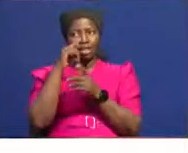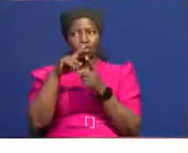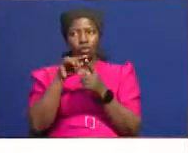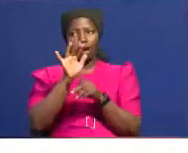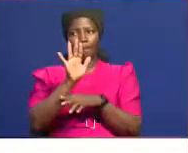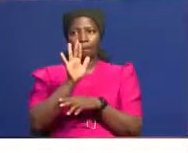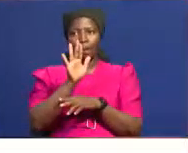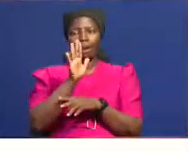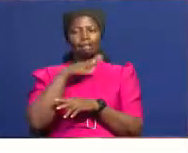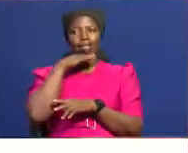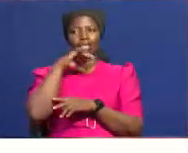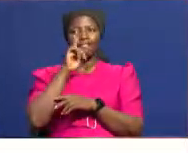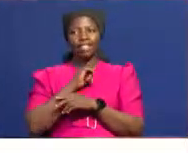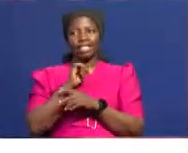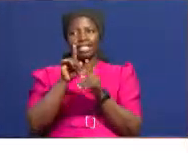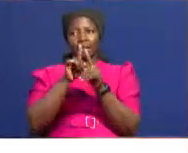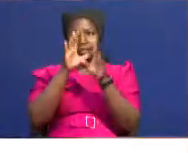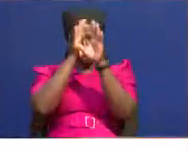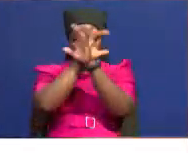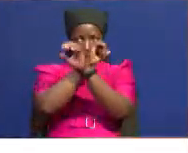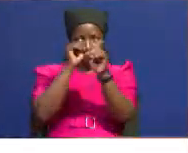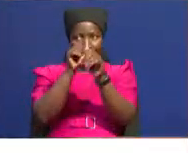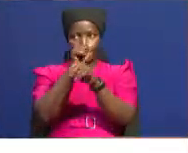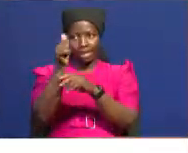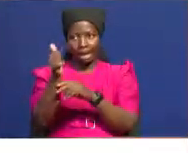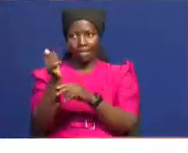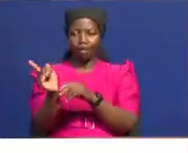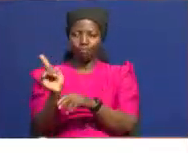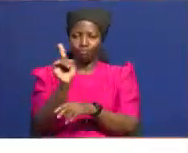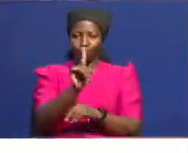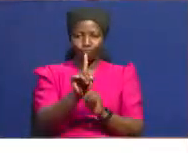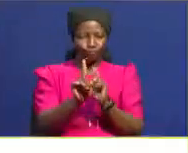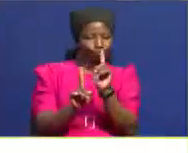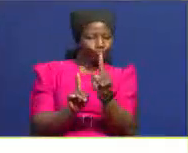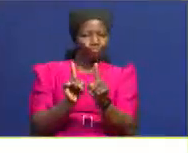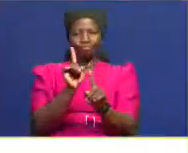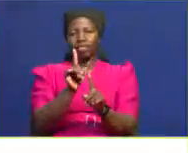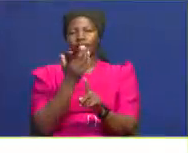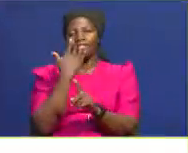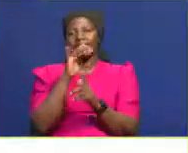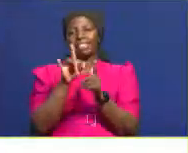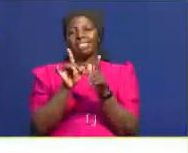dignitaries, also followed suit, followed by a 1 minute of silence in Ogola's honor.